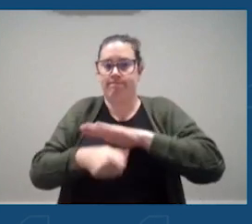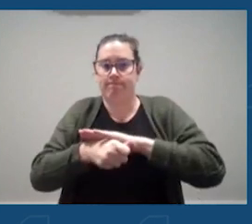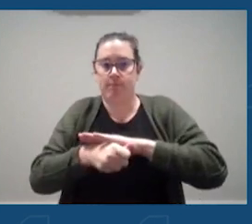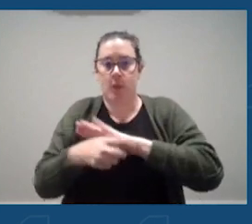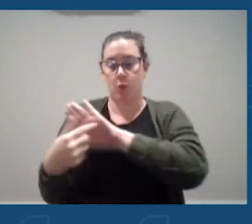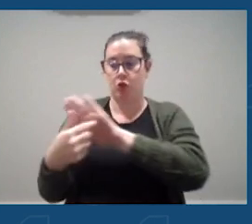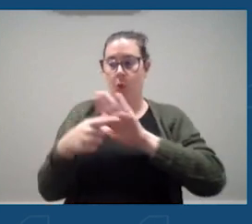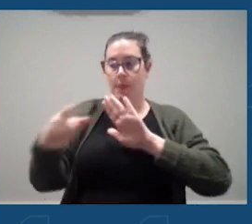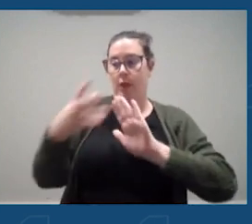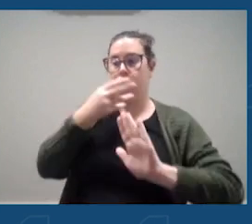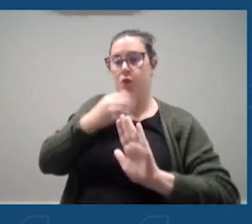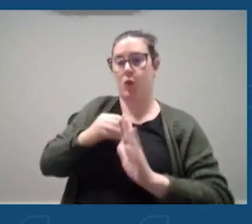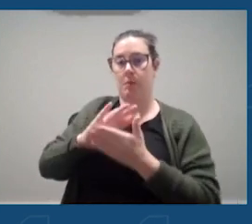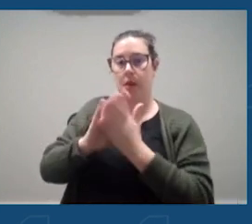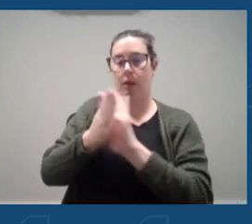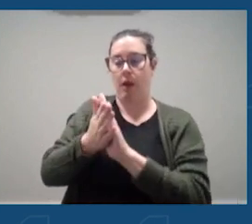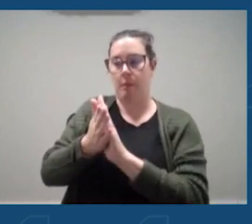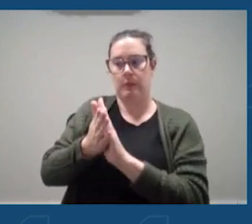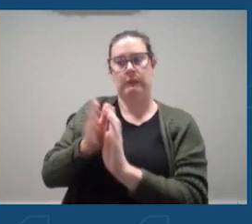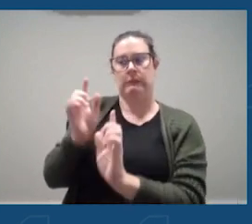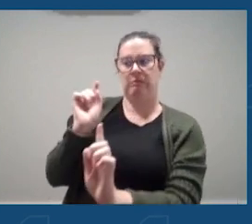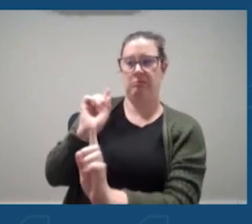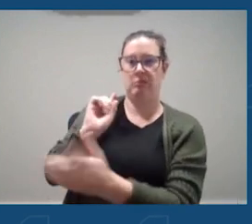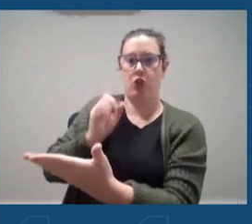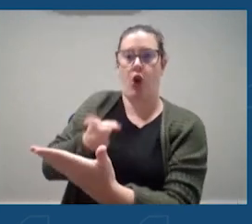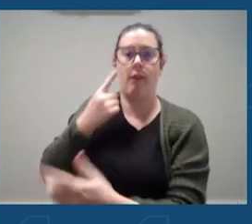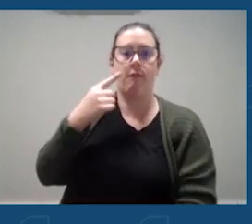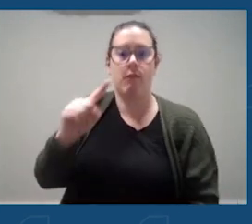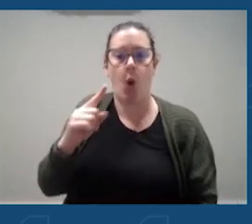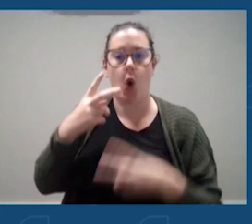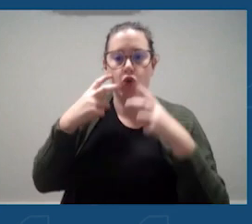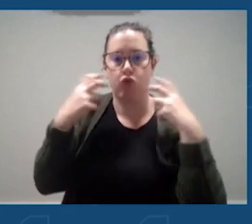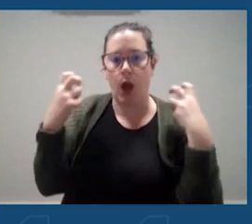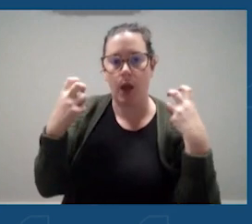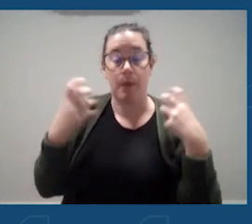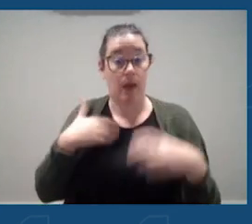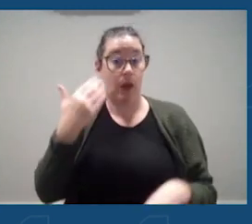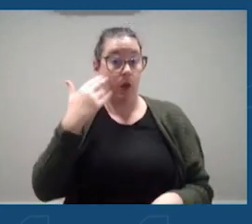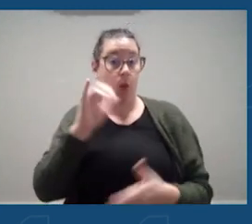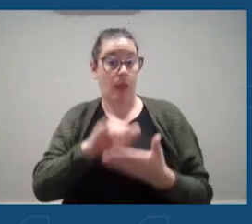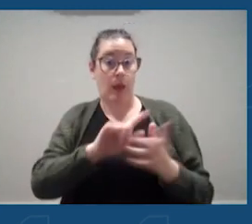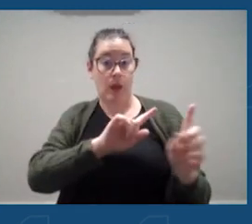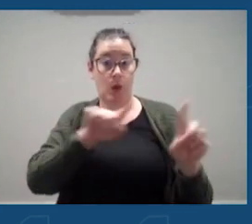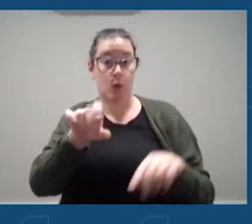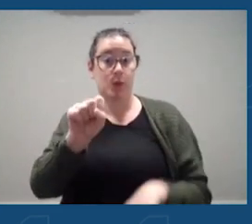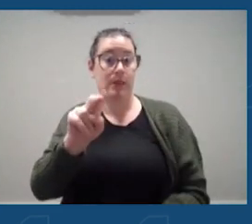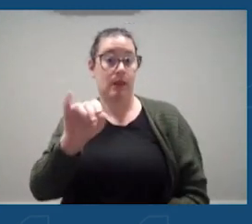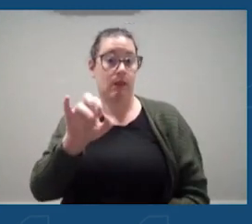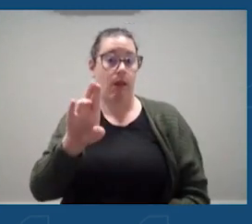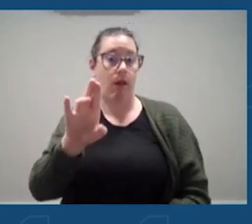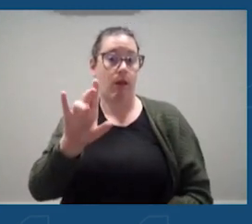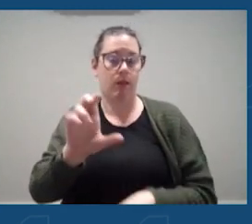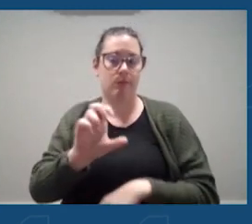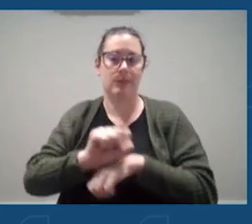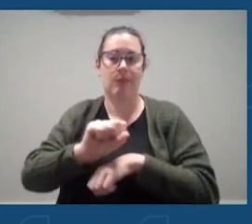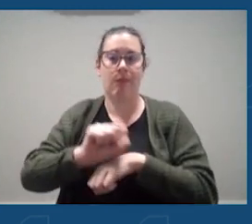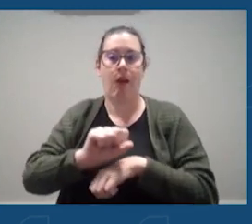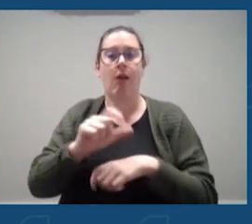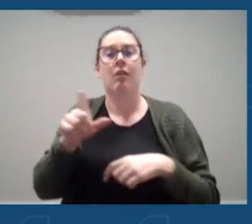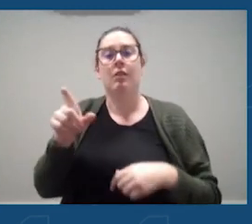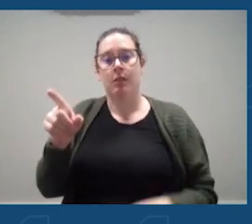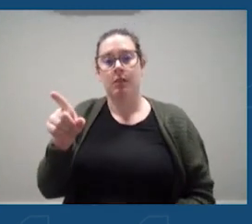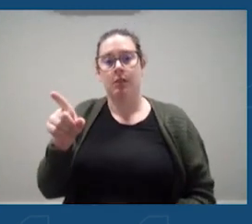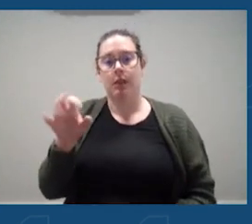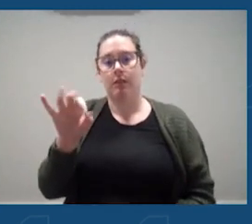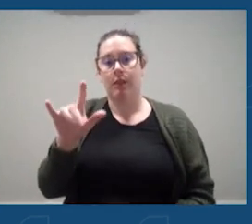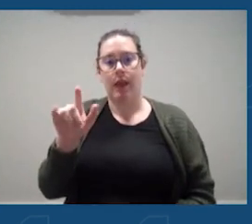make them a target for a crime. And I know this because I went to a synagogue in Flatbush right after there had been, I went to